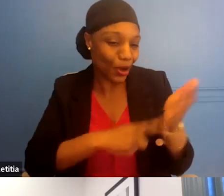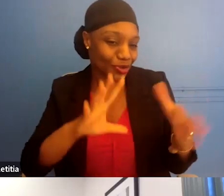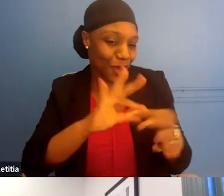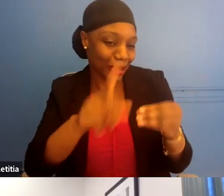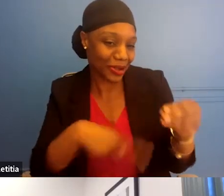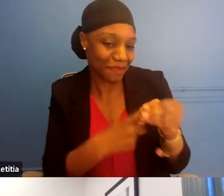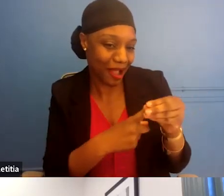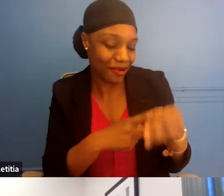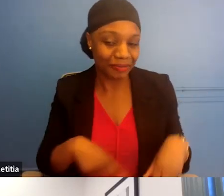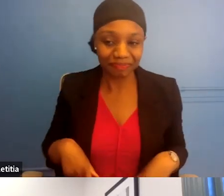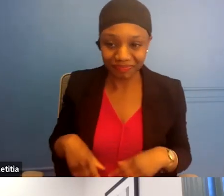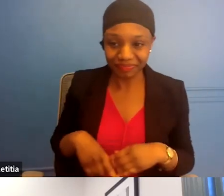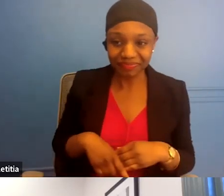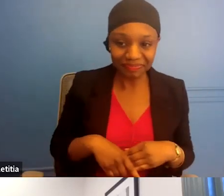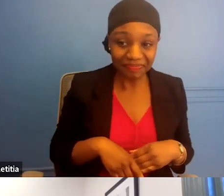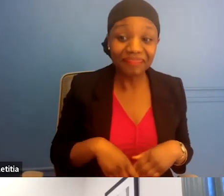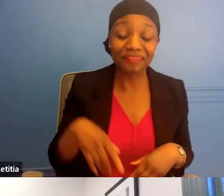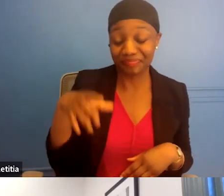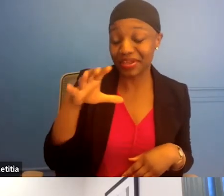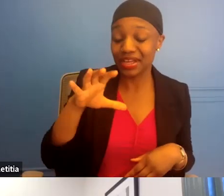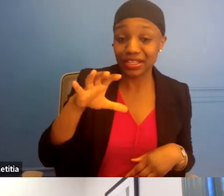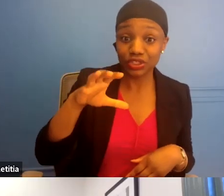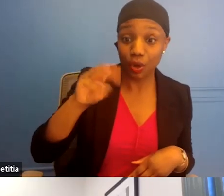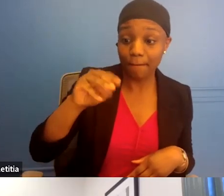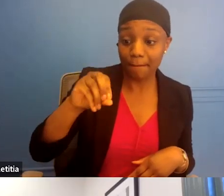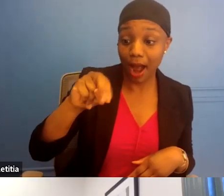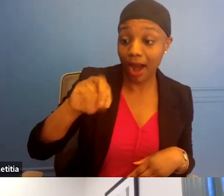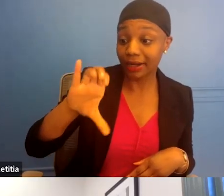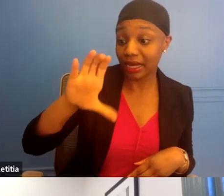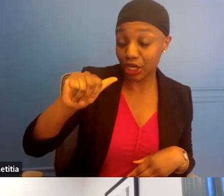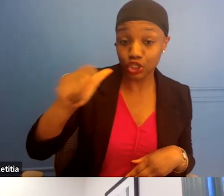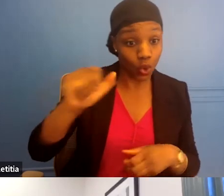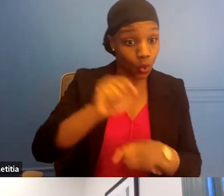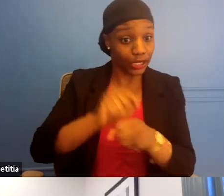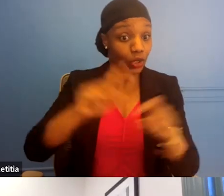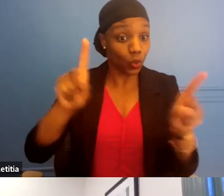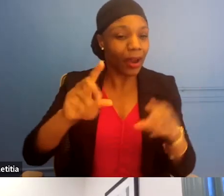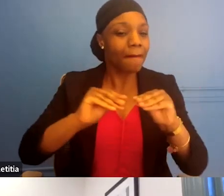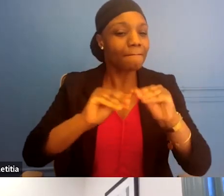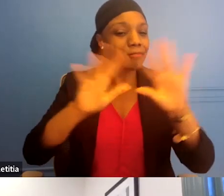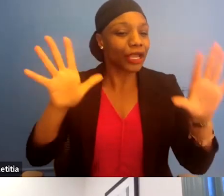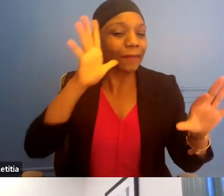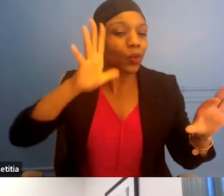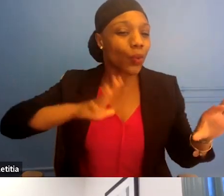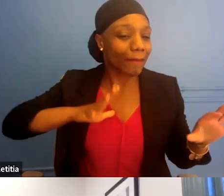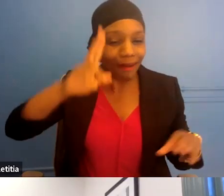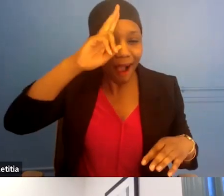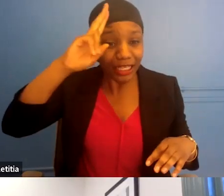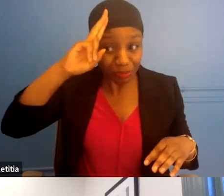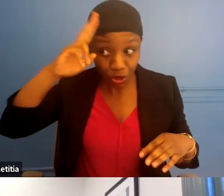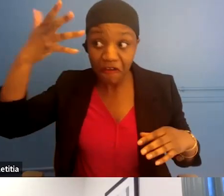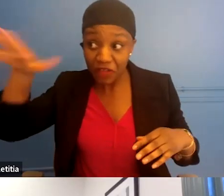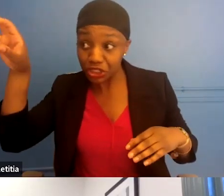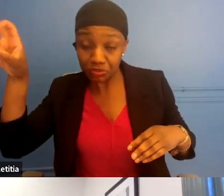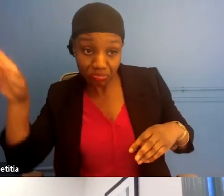you were working at a hospital, you know, the Brigham Women's experience, and then you go out to San Francisco and you